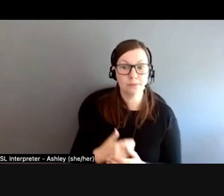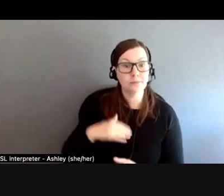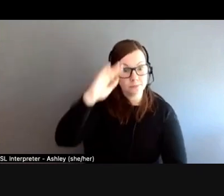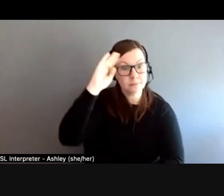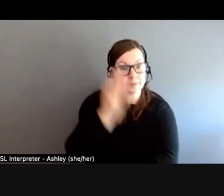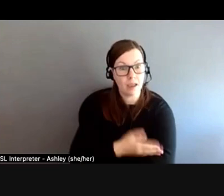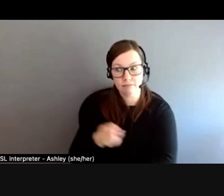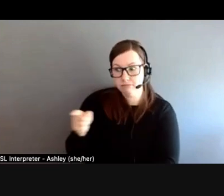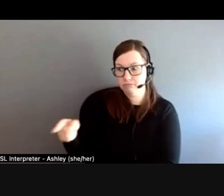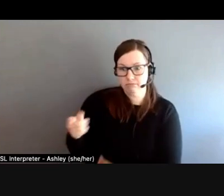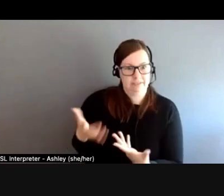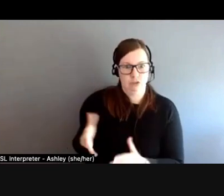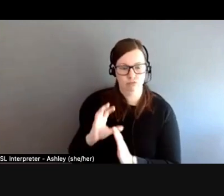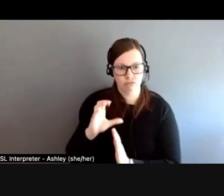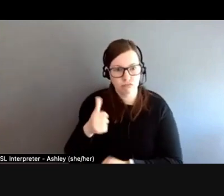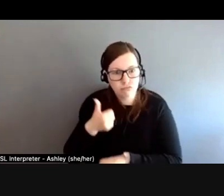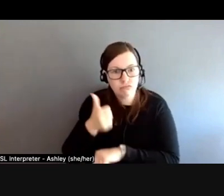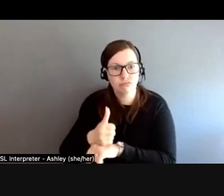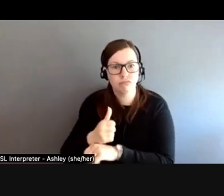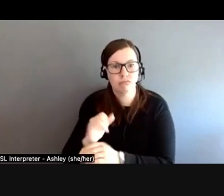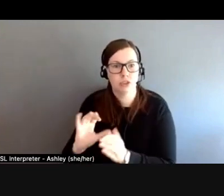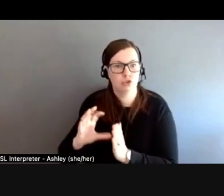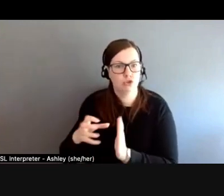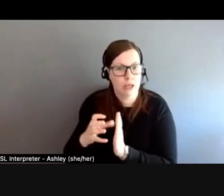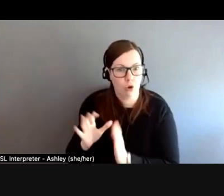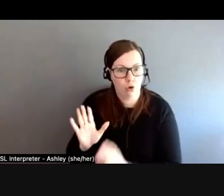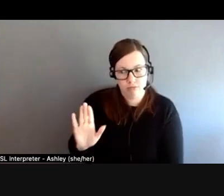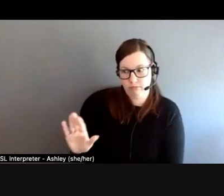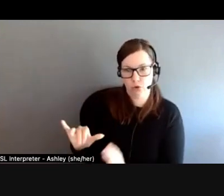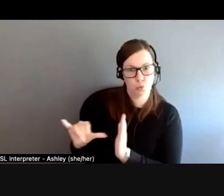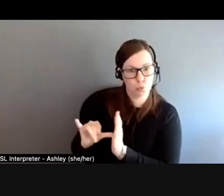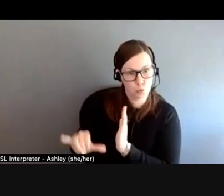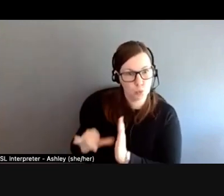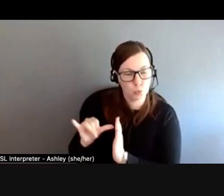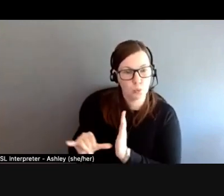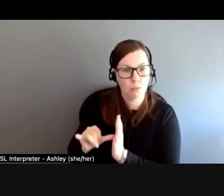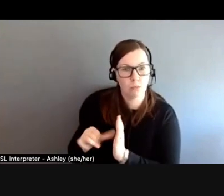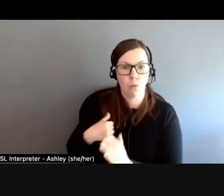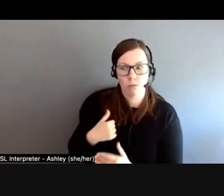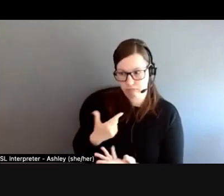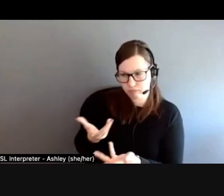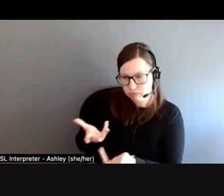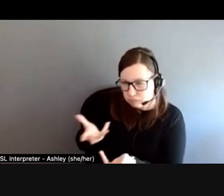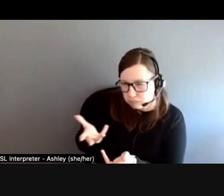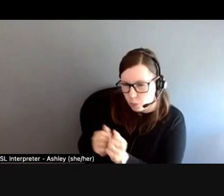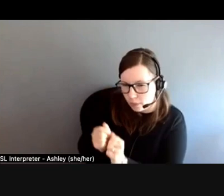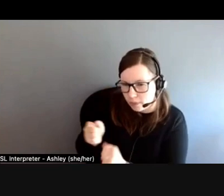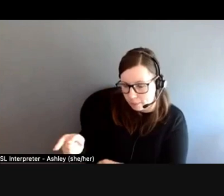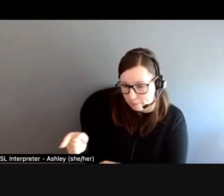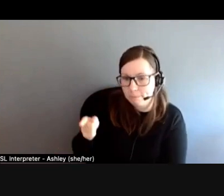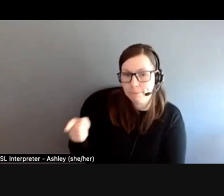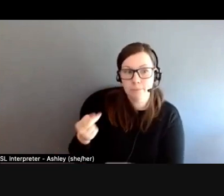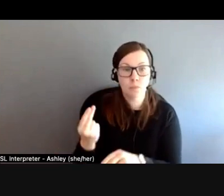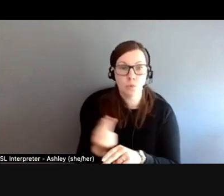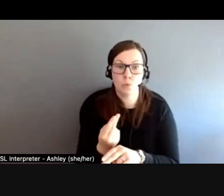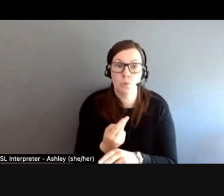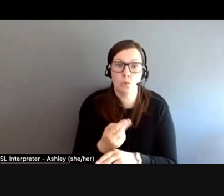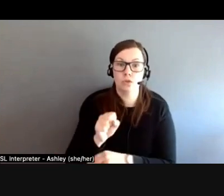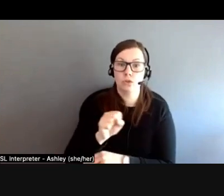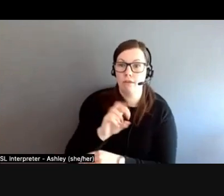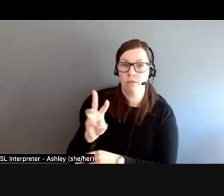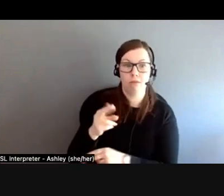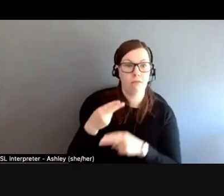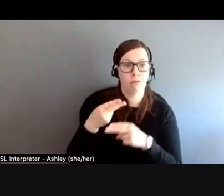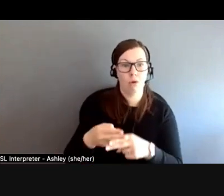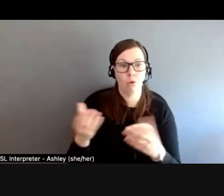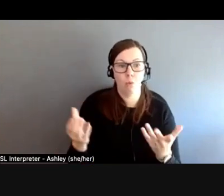channel, so I spoke to him, and he was using Camtasia. So he introduced